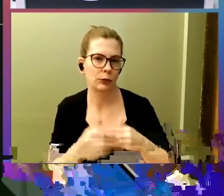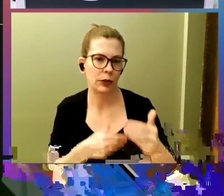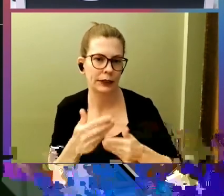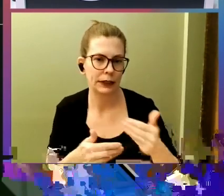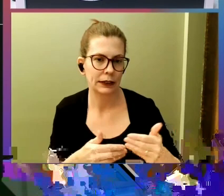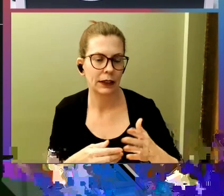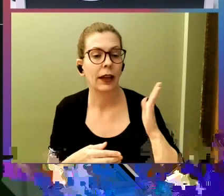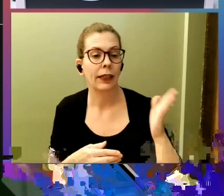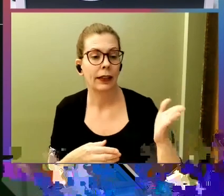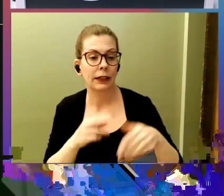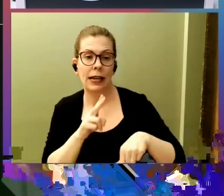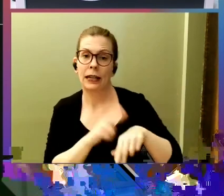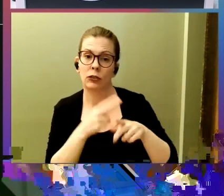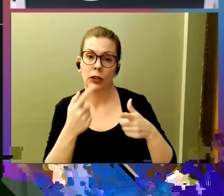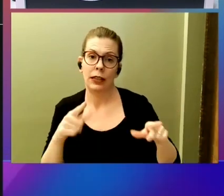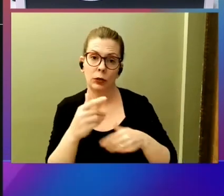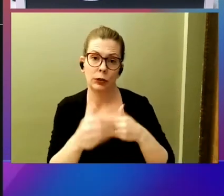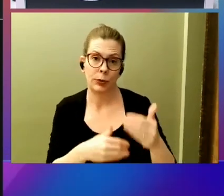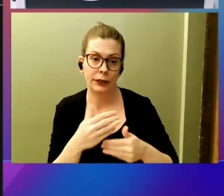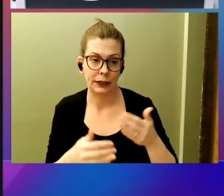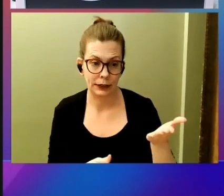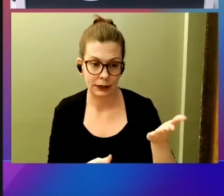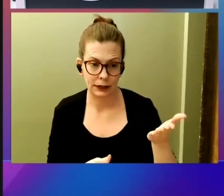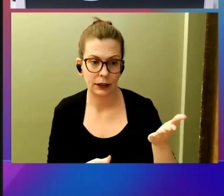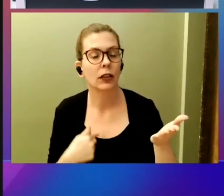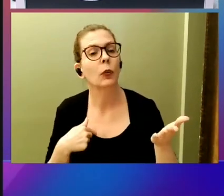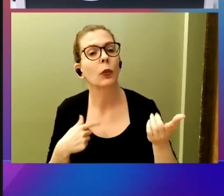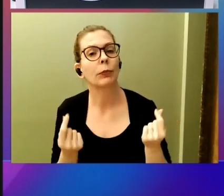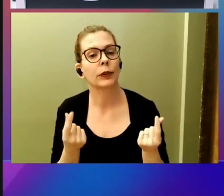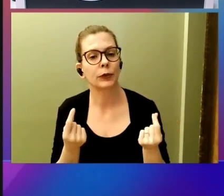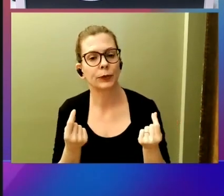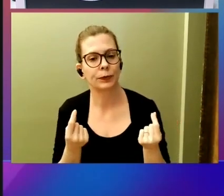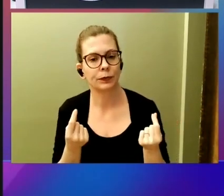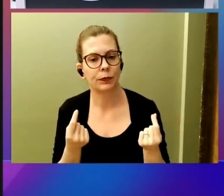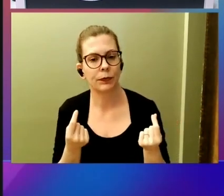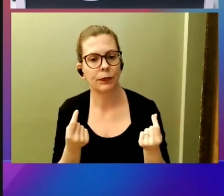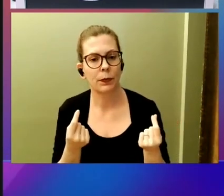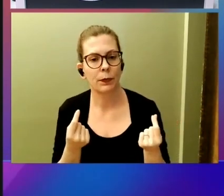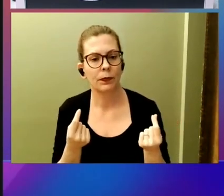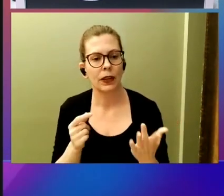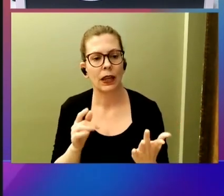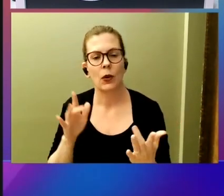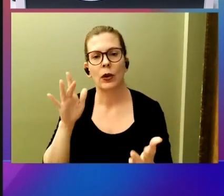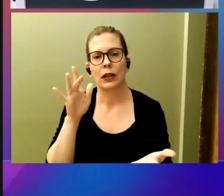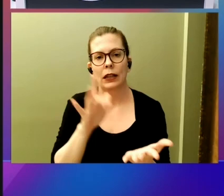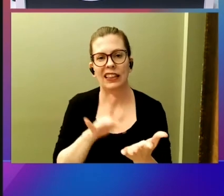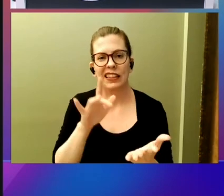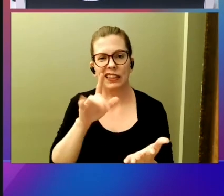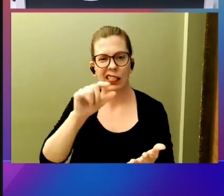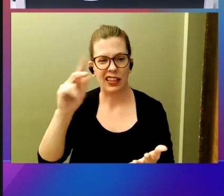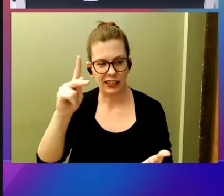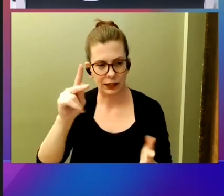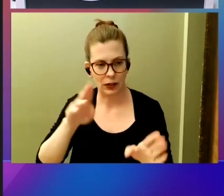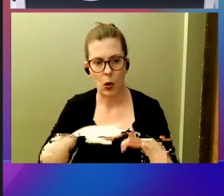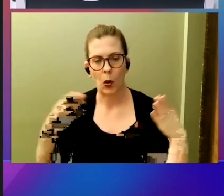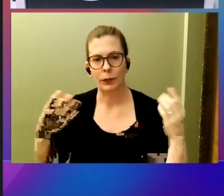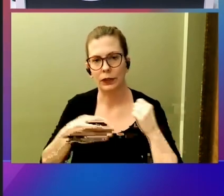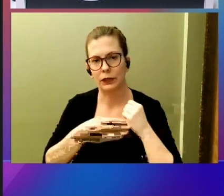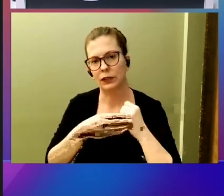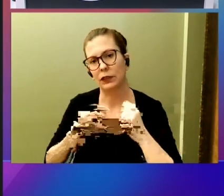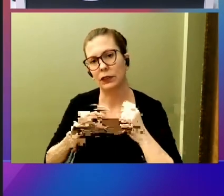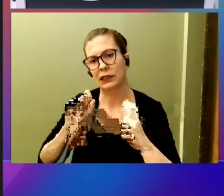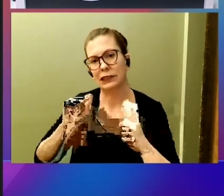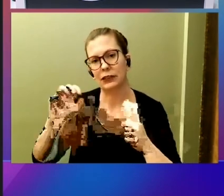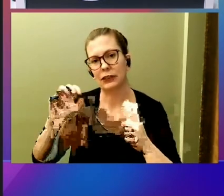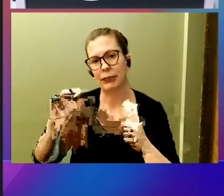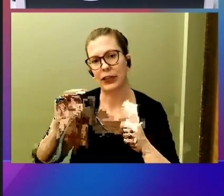language processing. And what I'm going to do is I'm going to click on this link here. So open in SageMaker Studio Lab. So I'm going